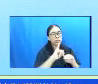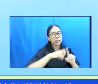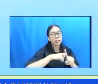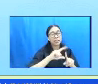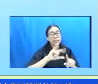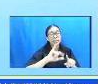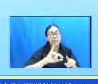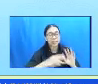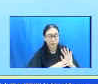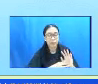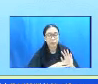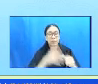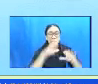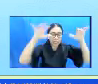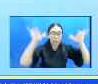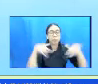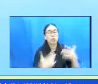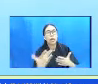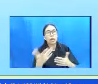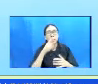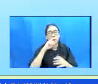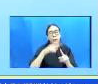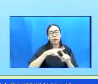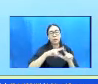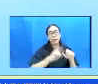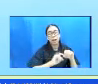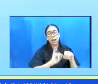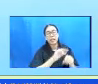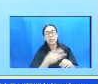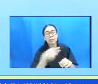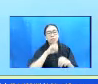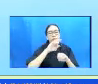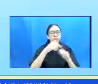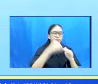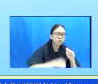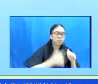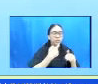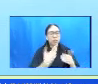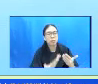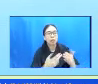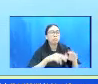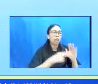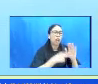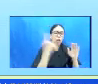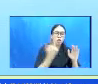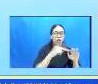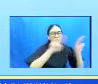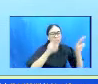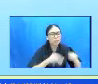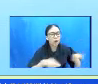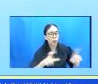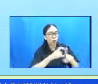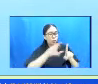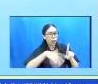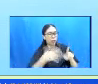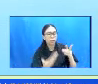how those levels, the international, the national, the subnational, so the regional level, district level, how those all should be